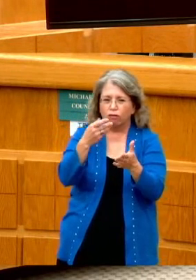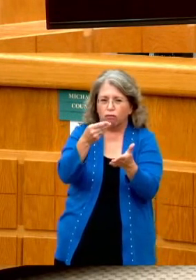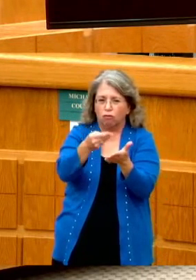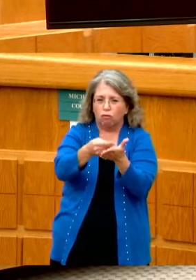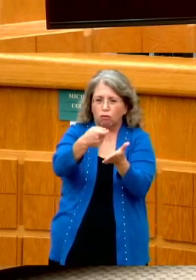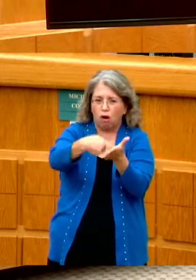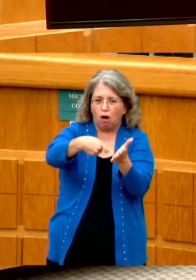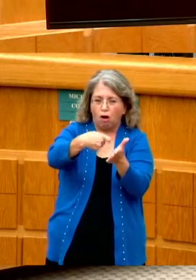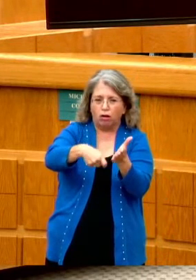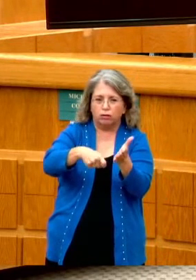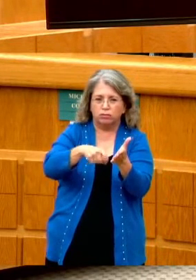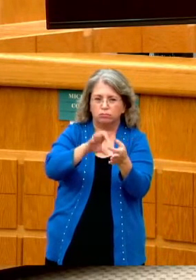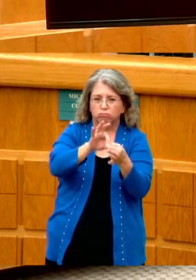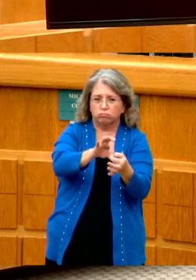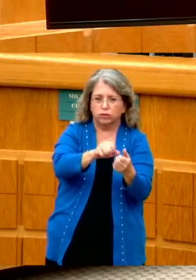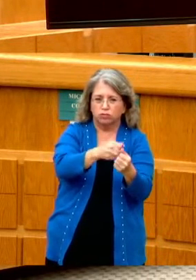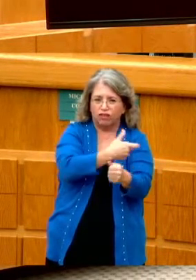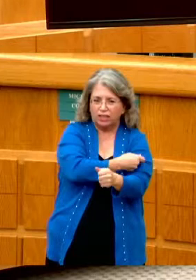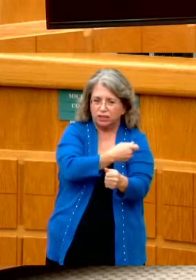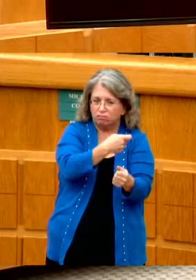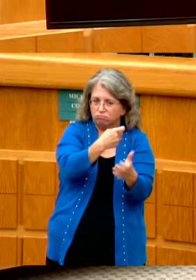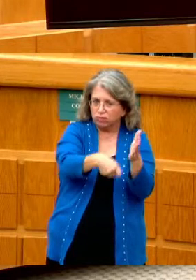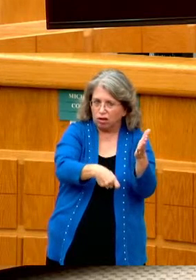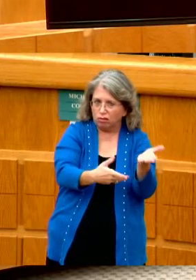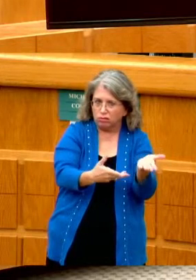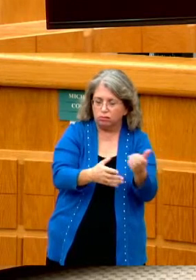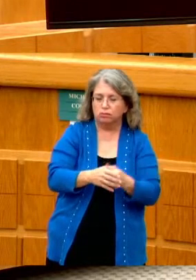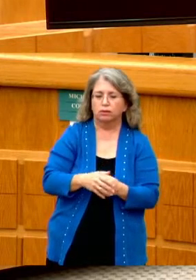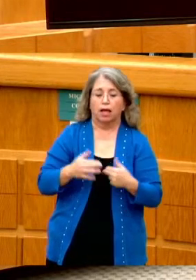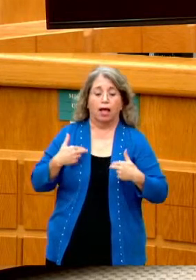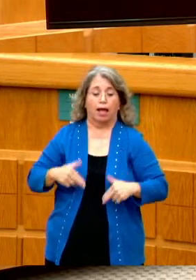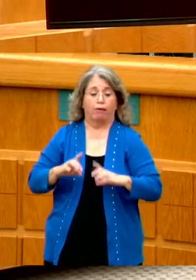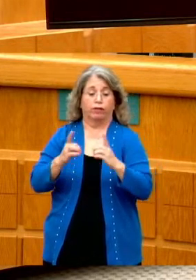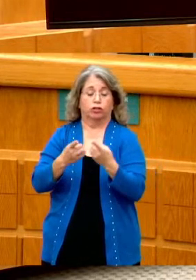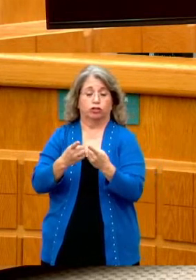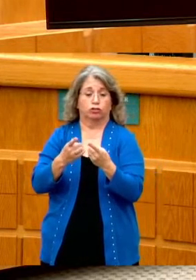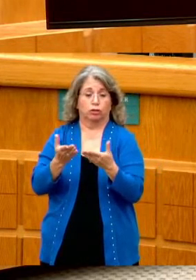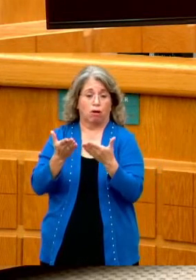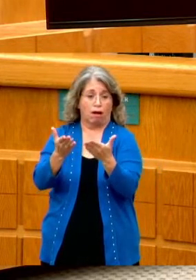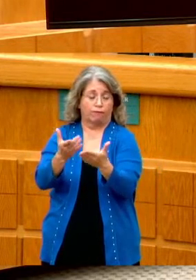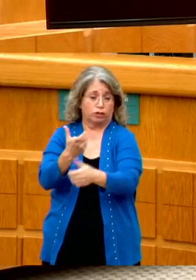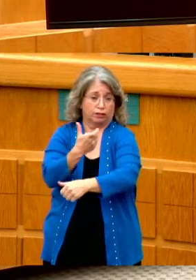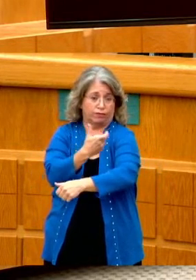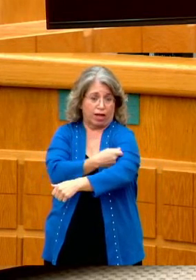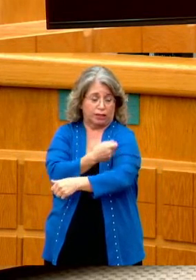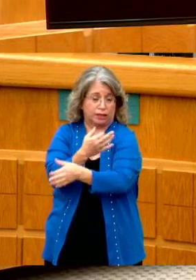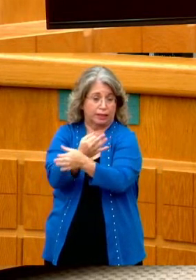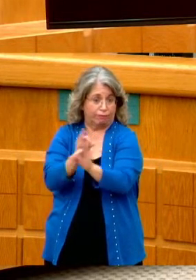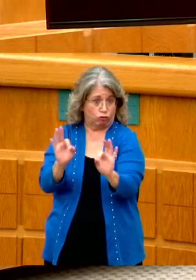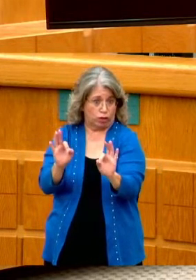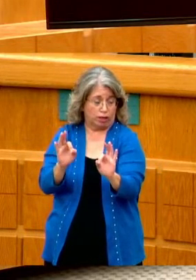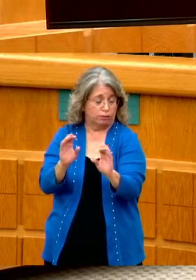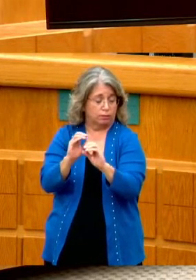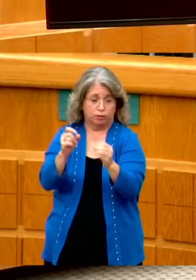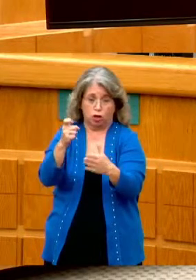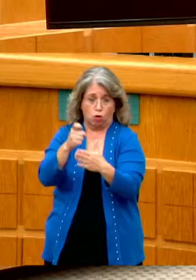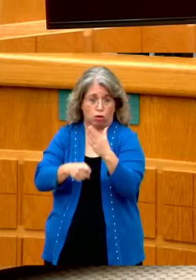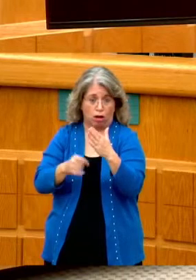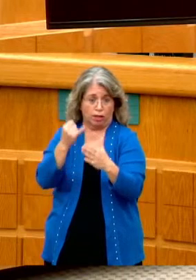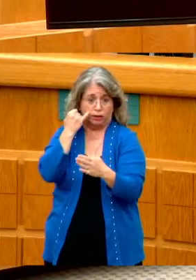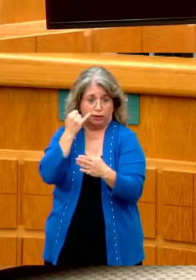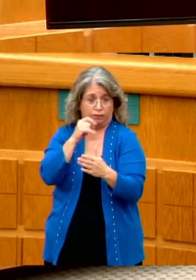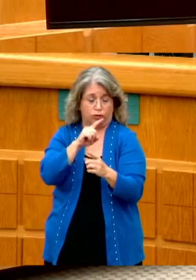vaccine? The Health District is currently offering the vaccine for free, so no, there is not a cost if you're coming to the Health